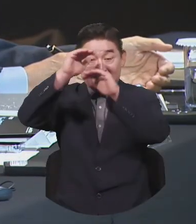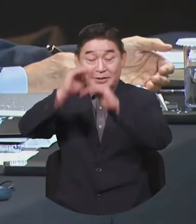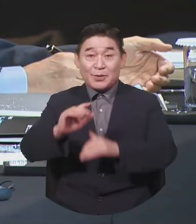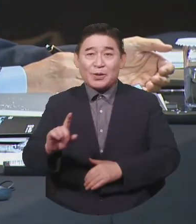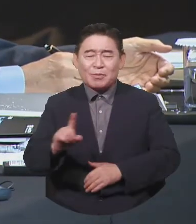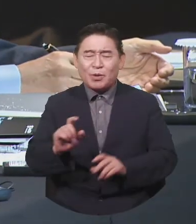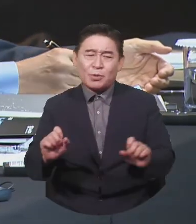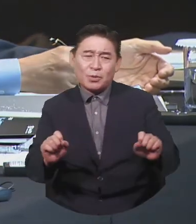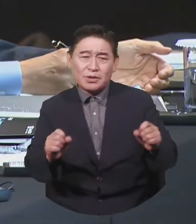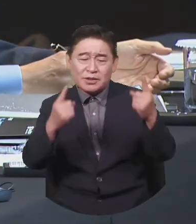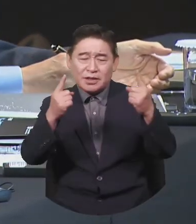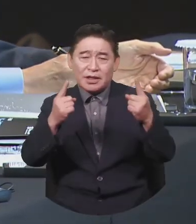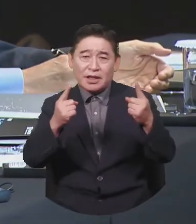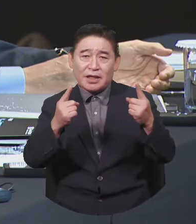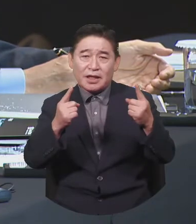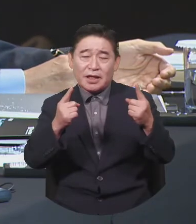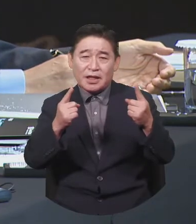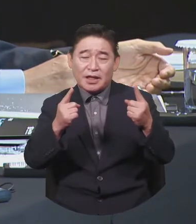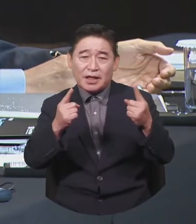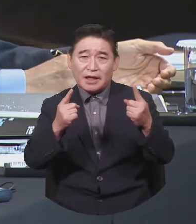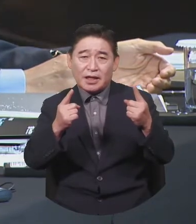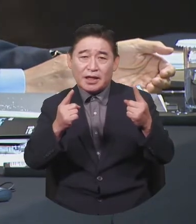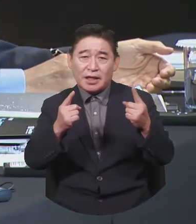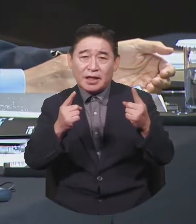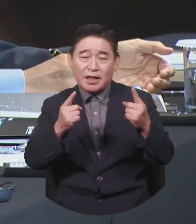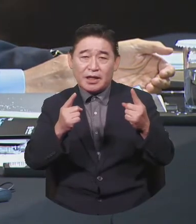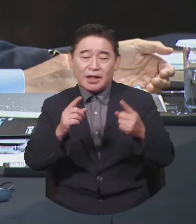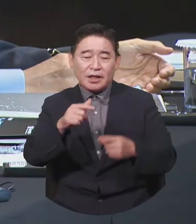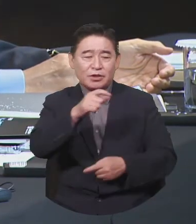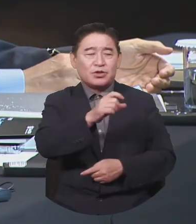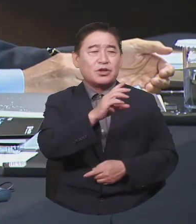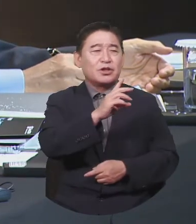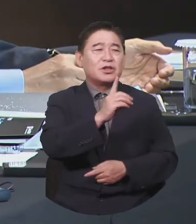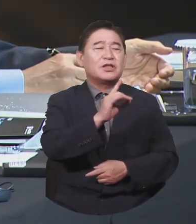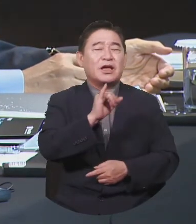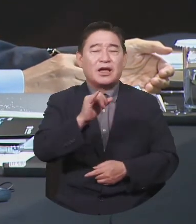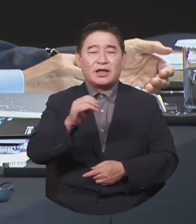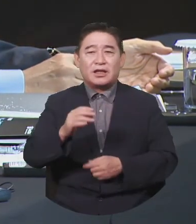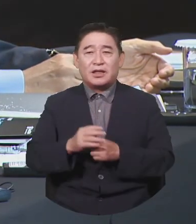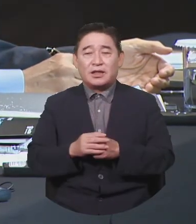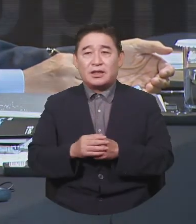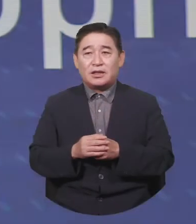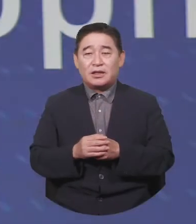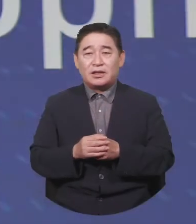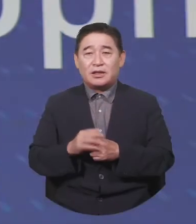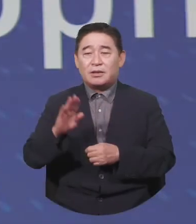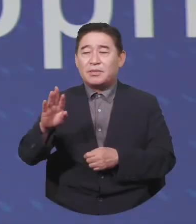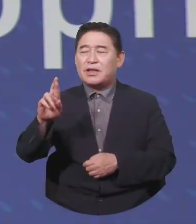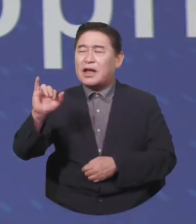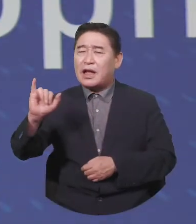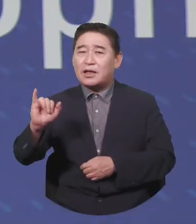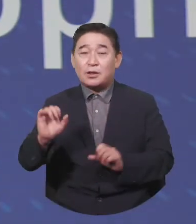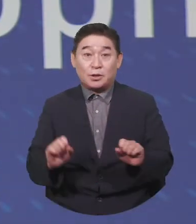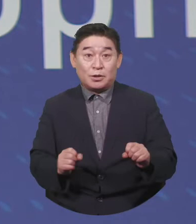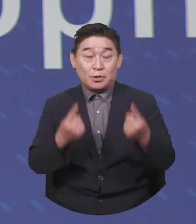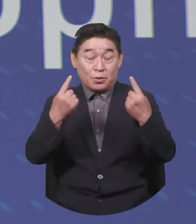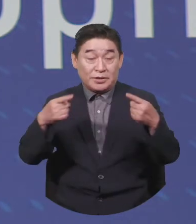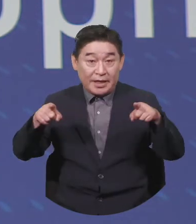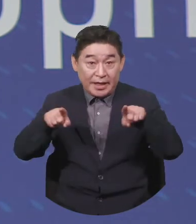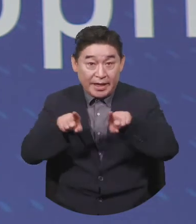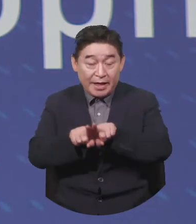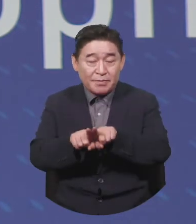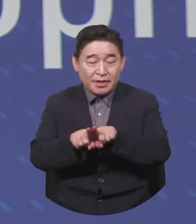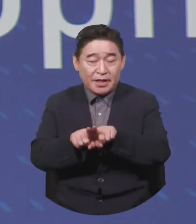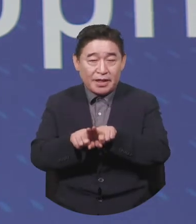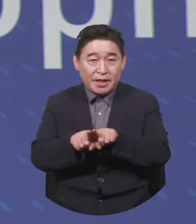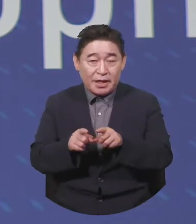Yeah, GDI plus BRI. That's also quite important for us to understand. I think looking